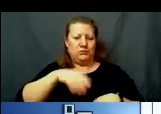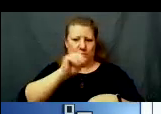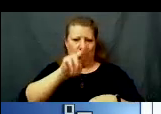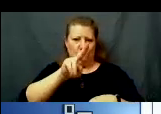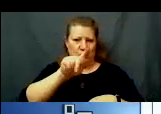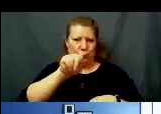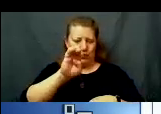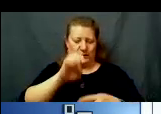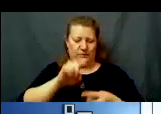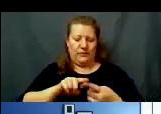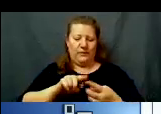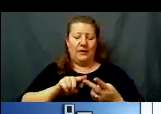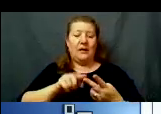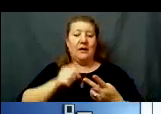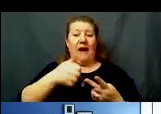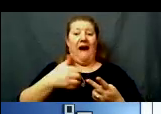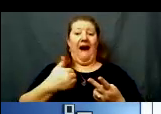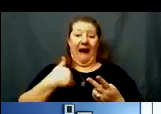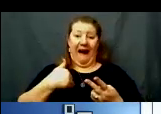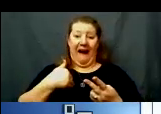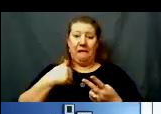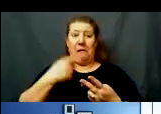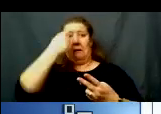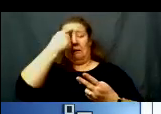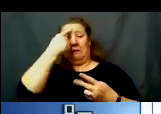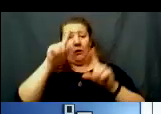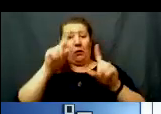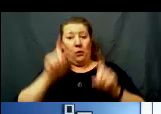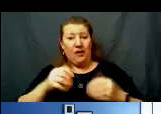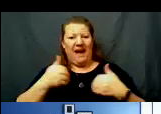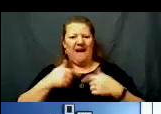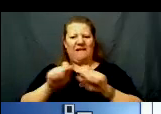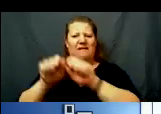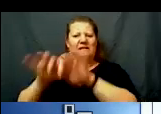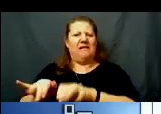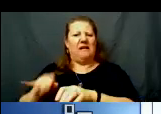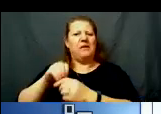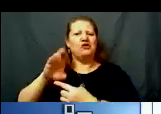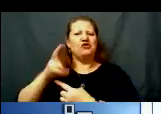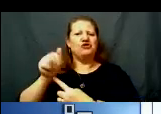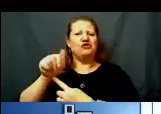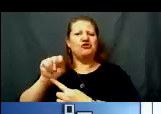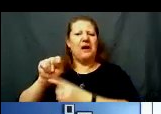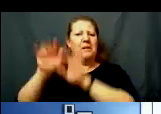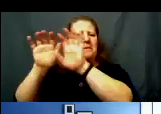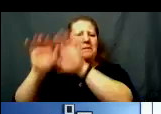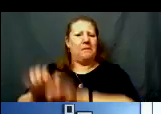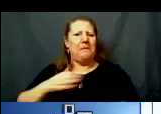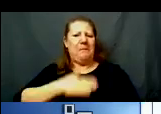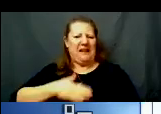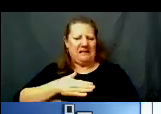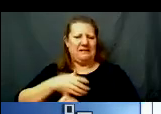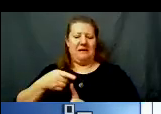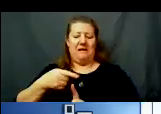if you have questions for Dr. Pellow, please write your questions in the chat box and I will